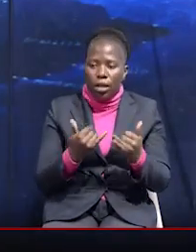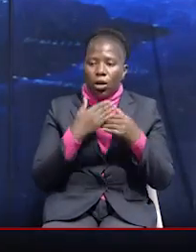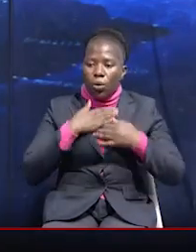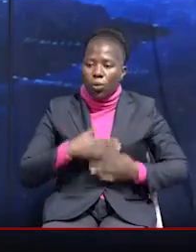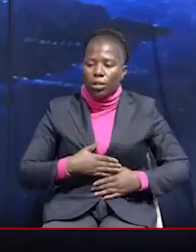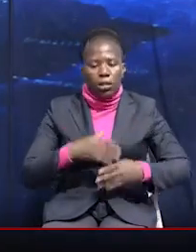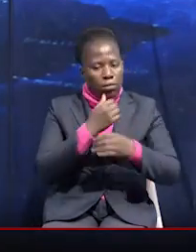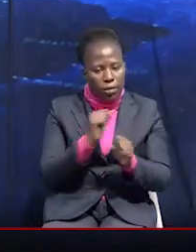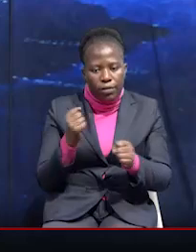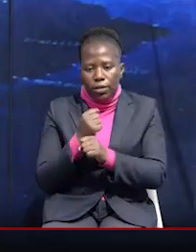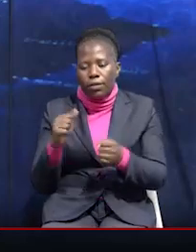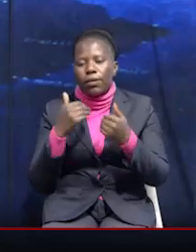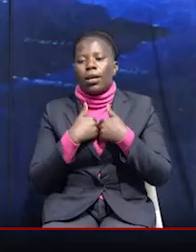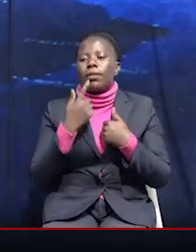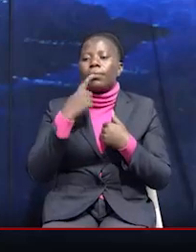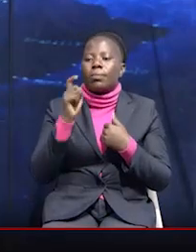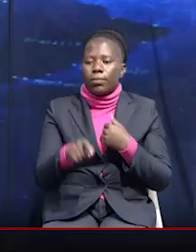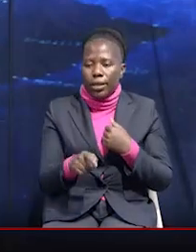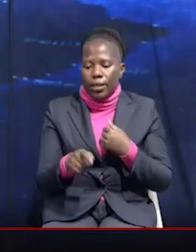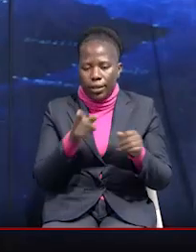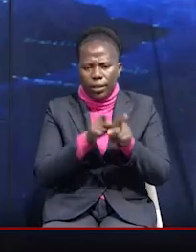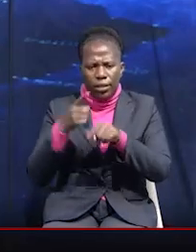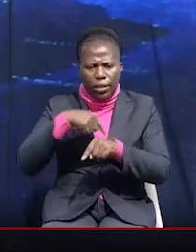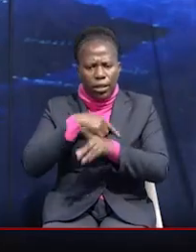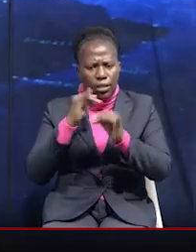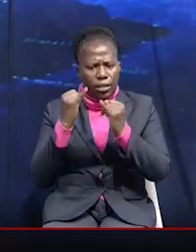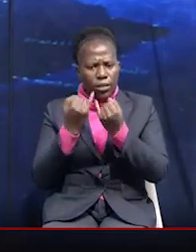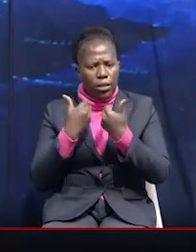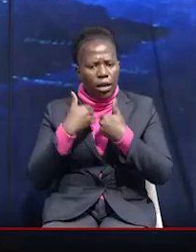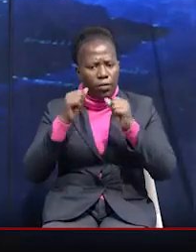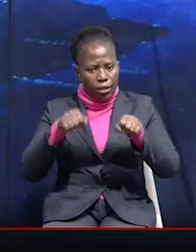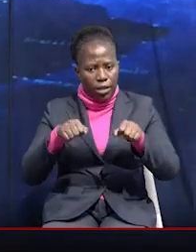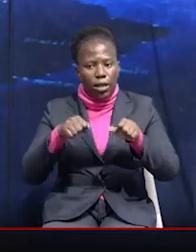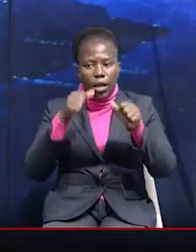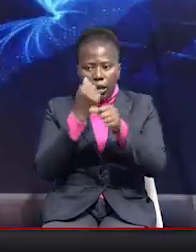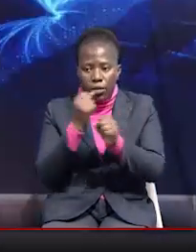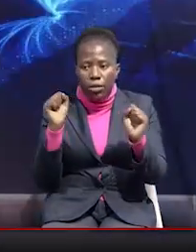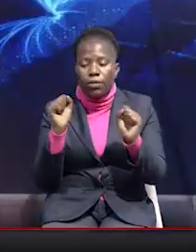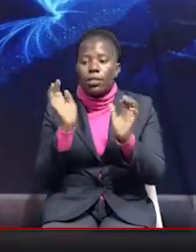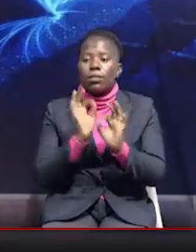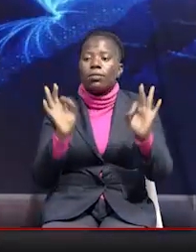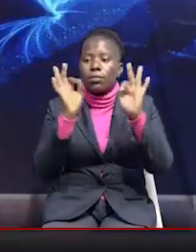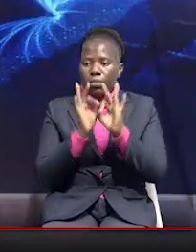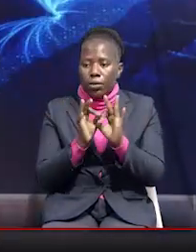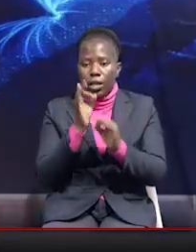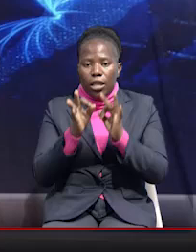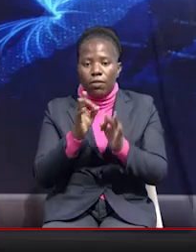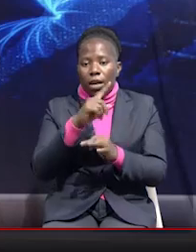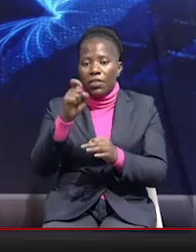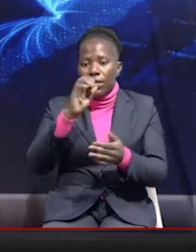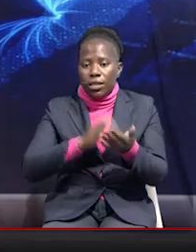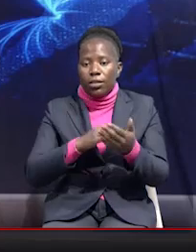that culture. I think we need to indoctrinate a situation where saving should be part of the game. If I have 100,000